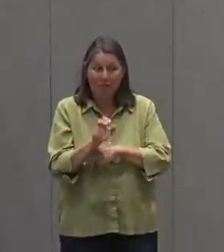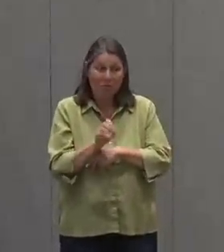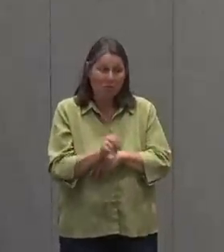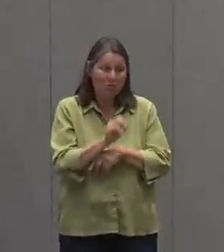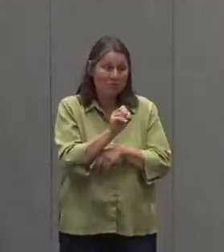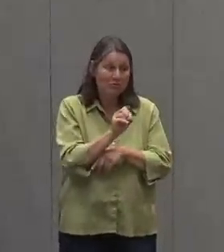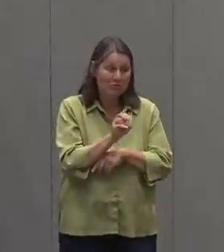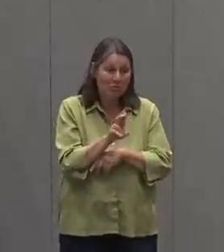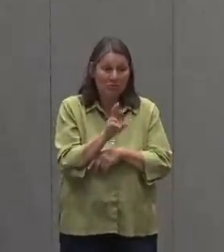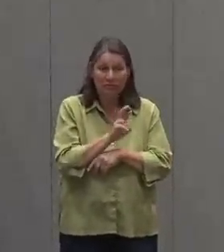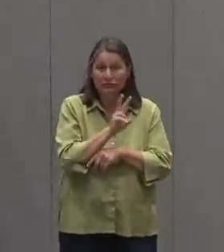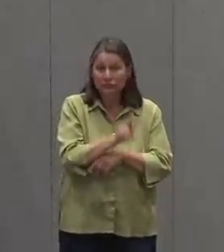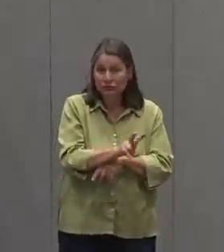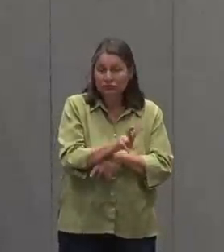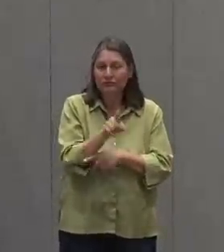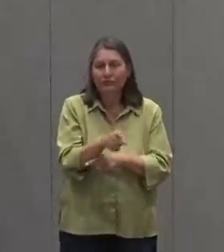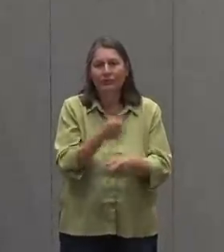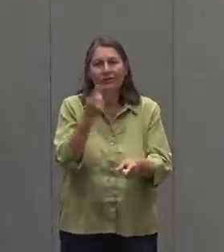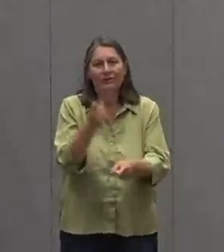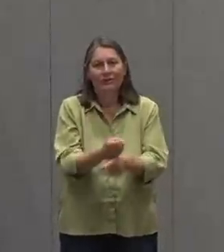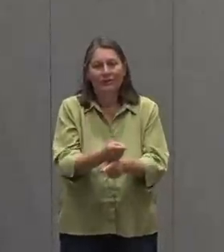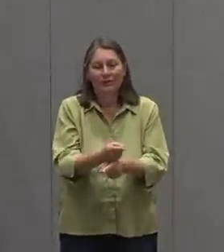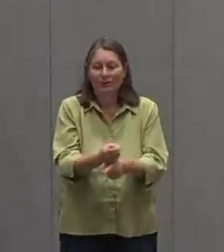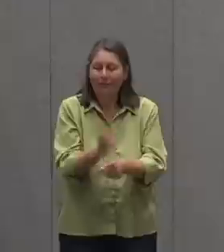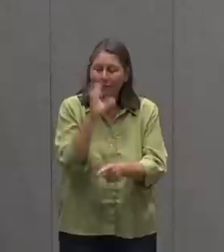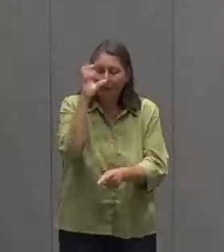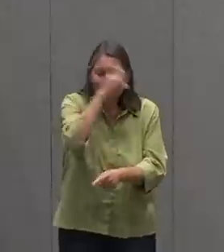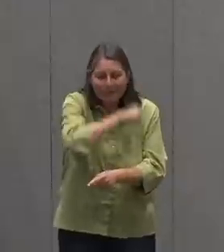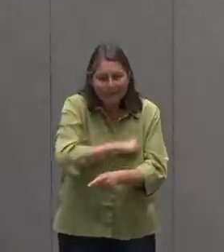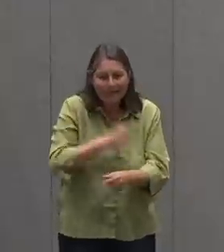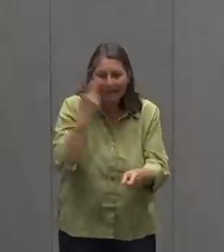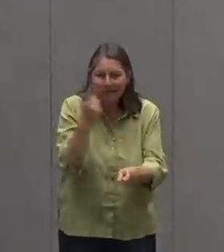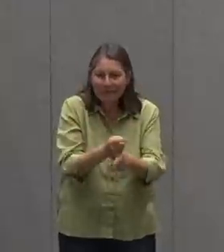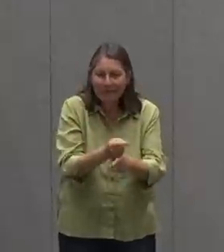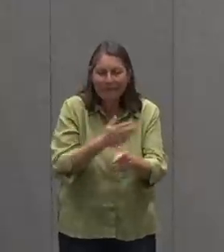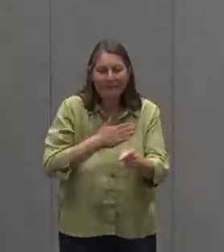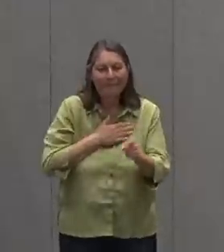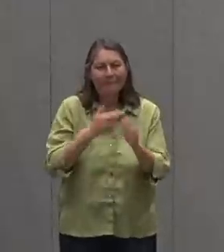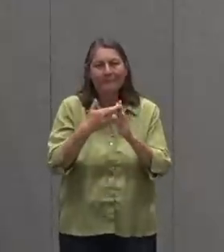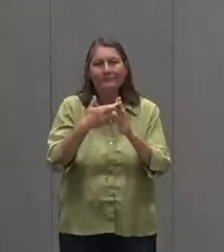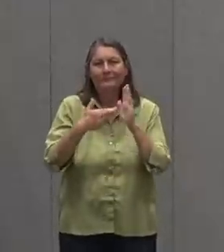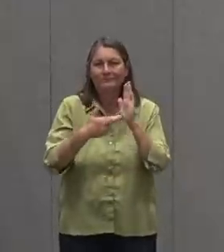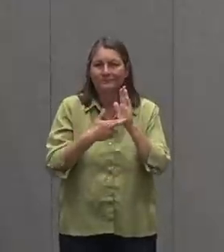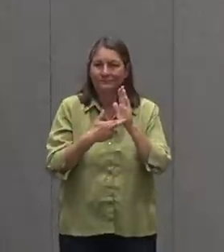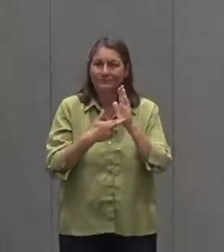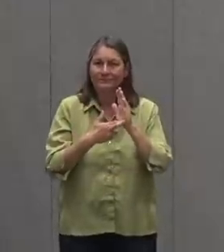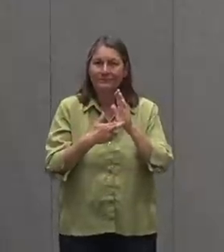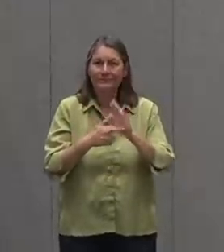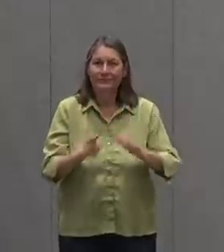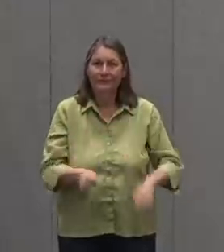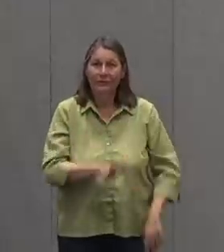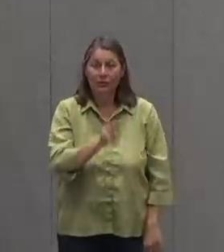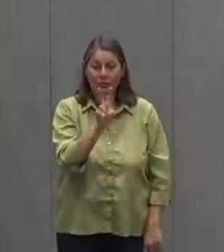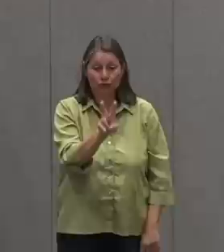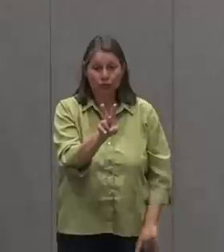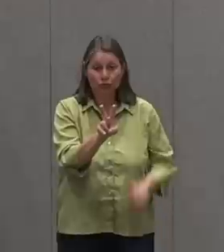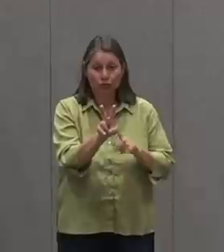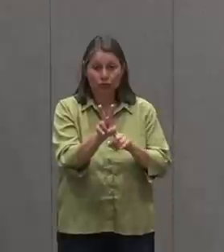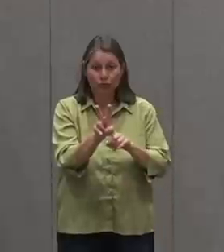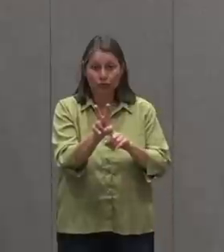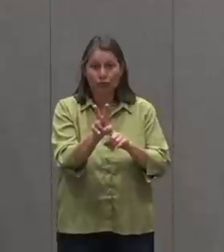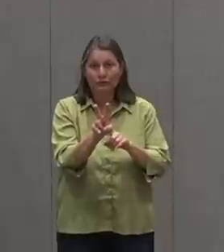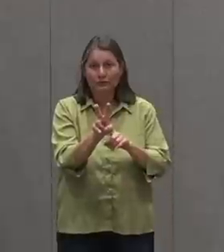are absolutely correct. You did it. You guessed my rule. So 2 would go into